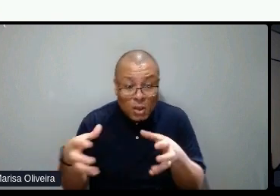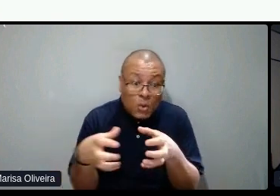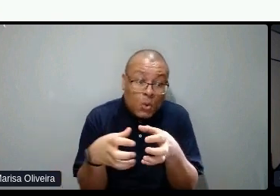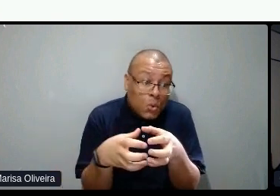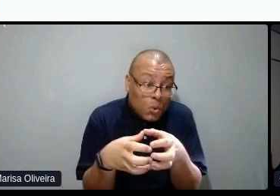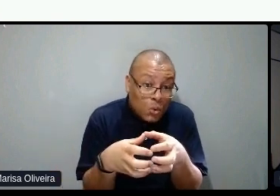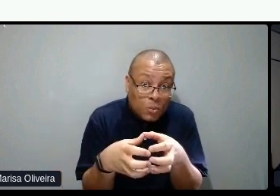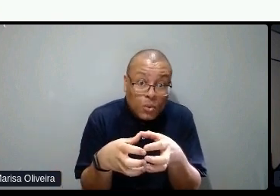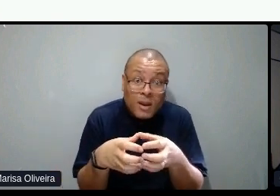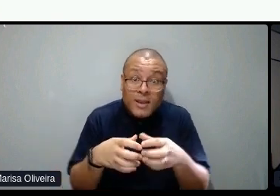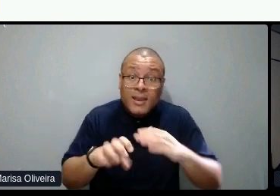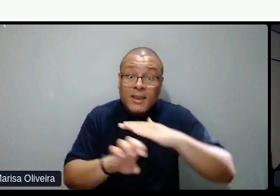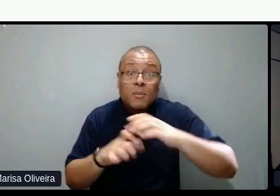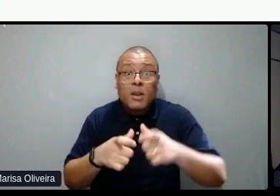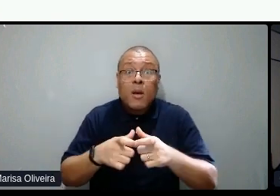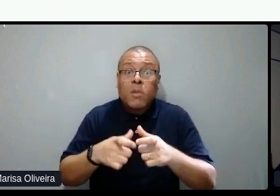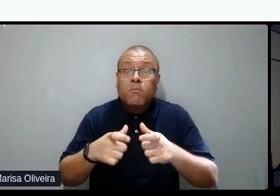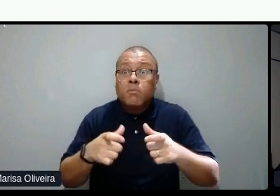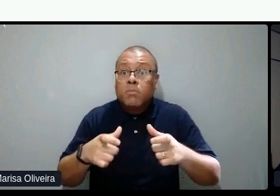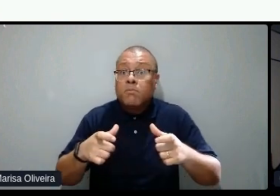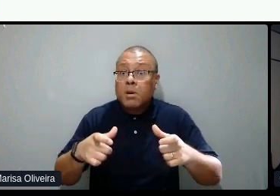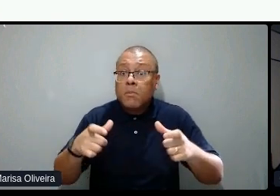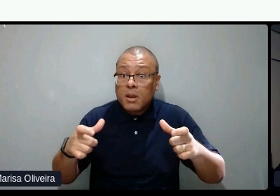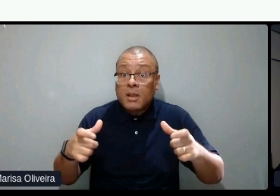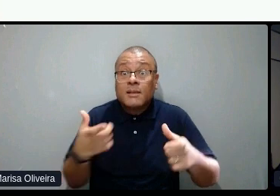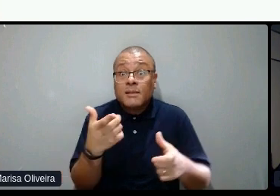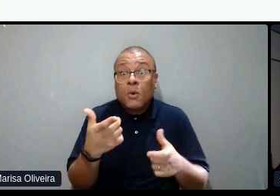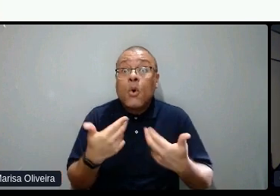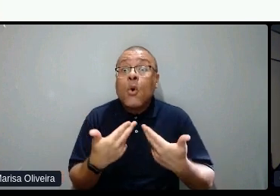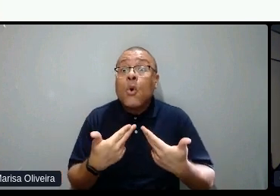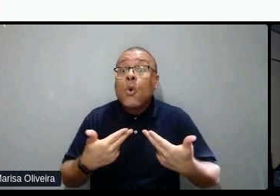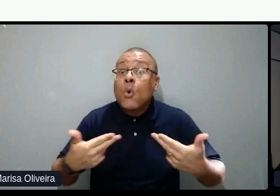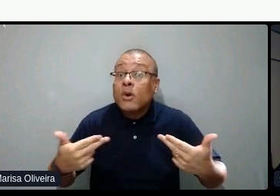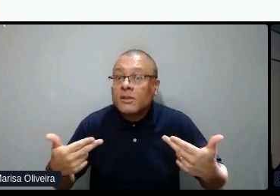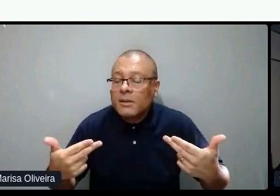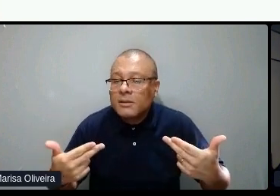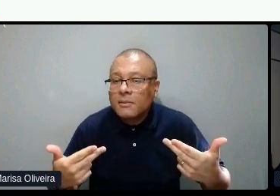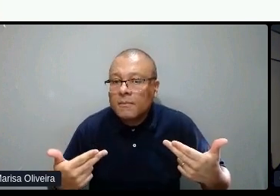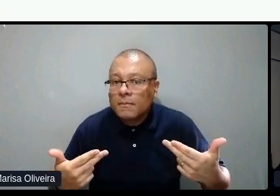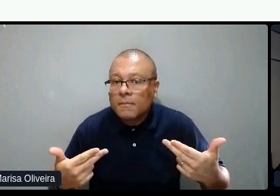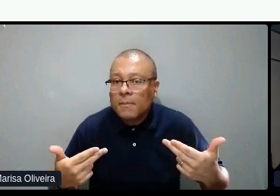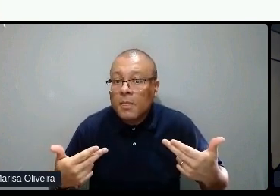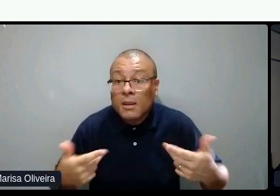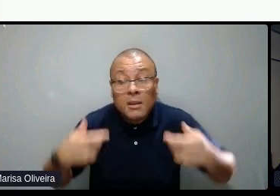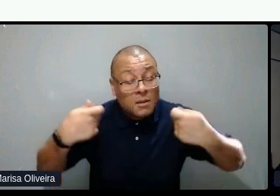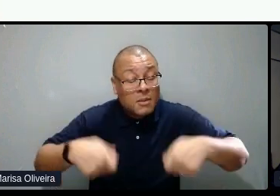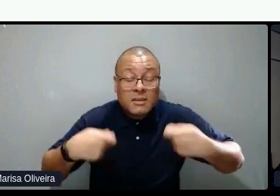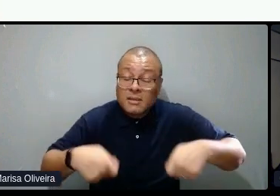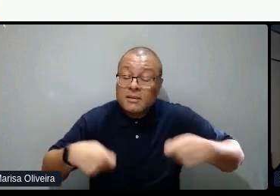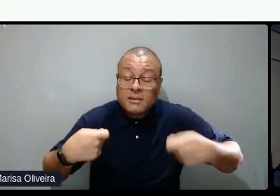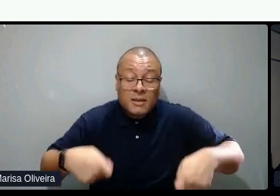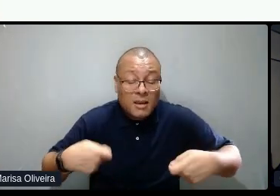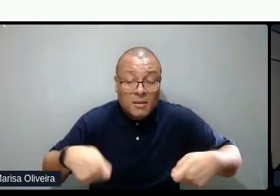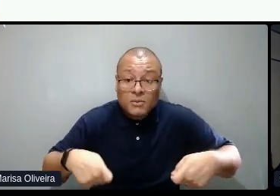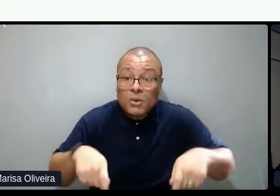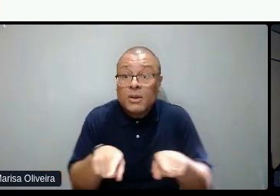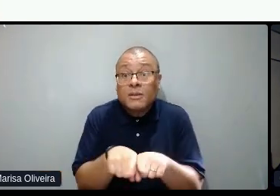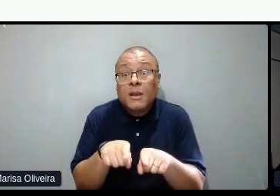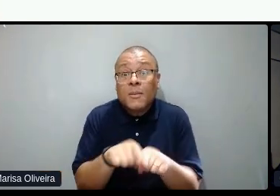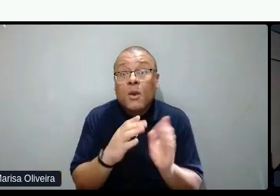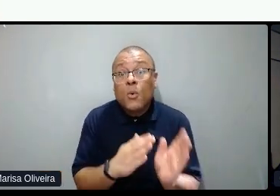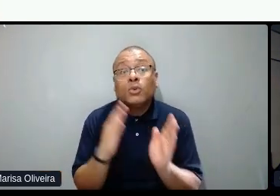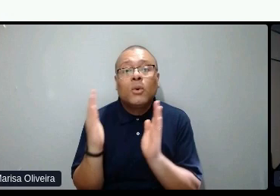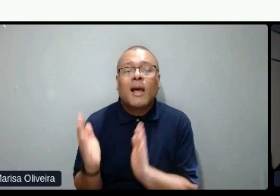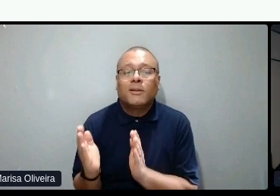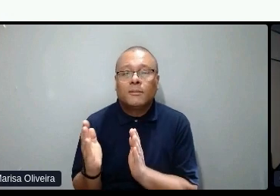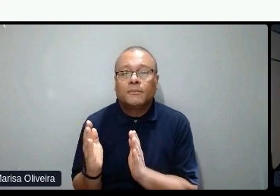growing organizations. So these are all parts of um, what we need. But then we also need the parts from the other side.